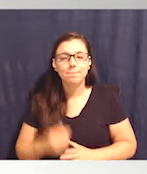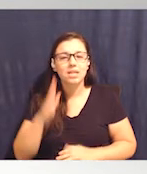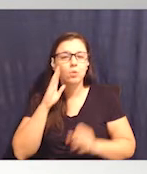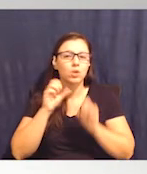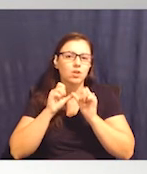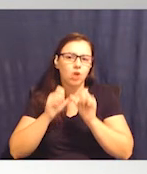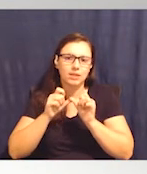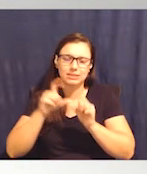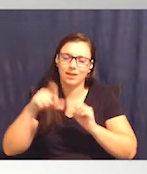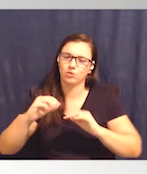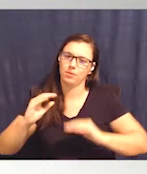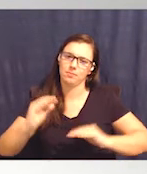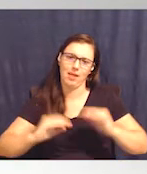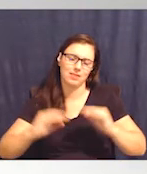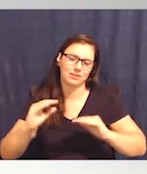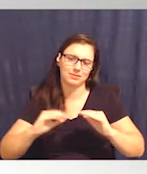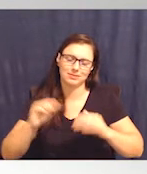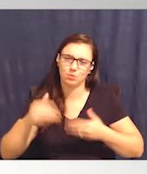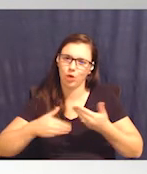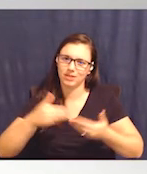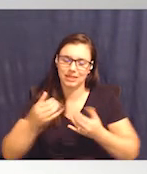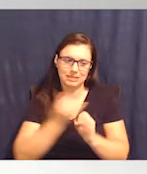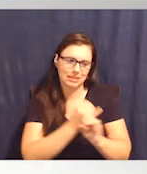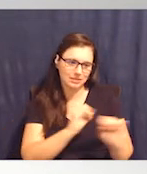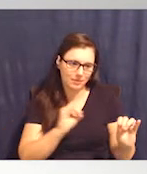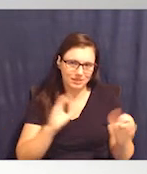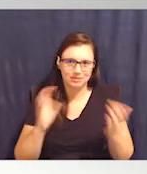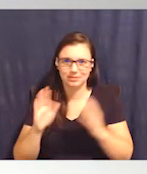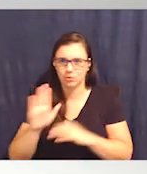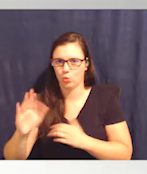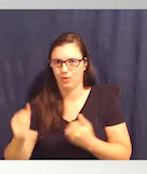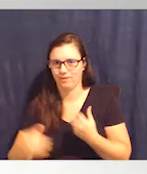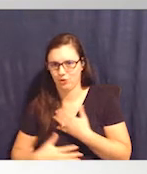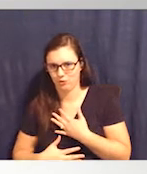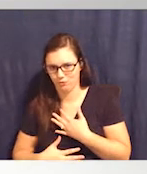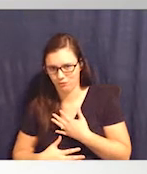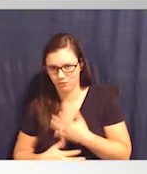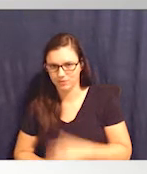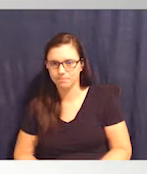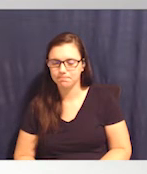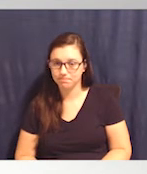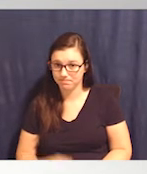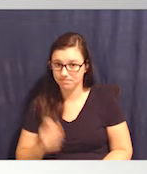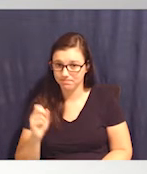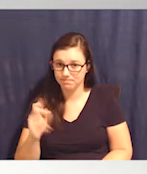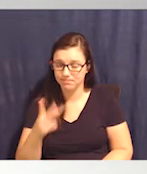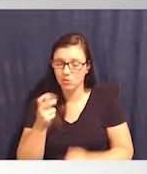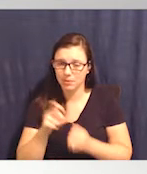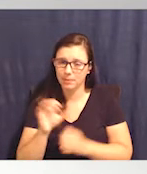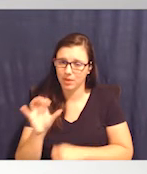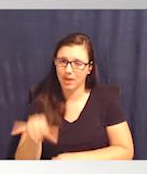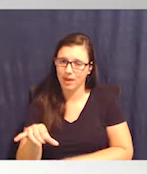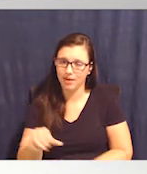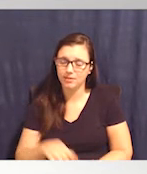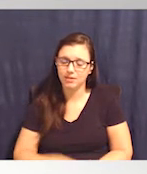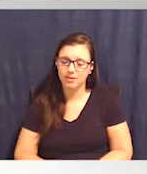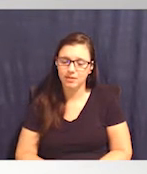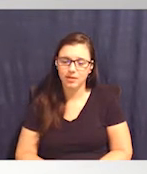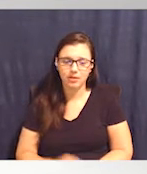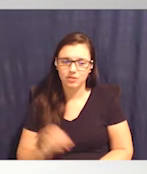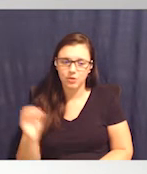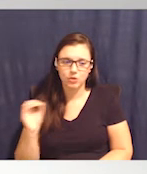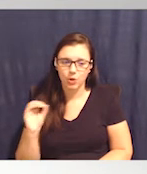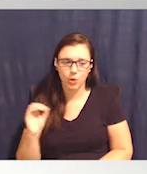process of independence versus your fear, okay? Keep that in mind. It's not a zero-sum game.